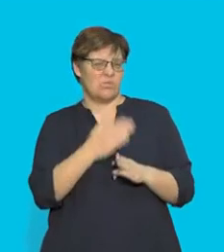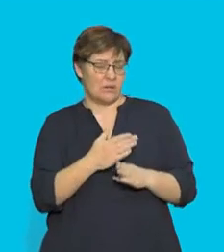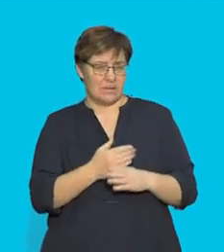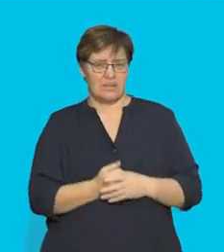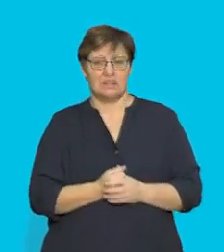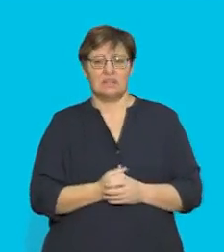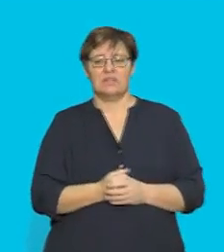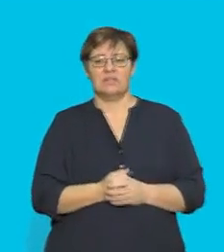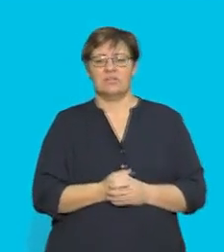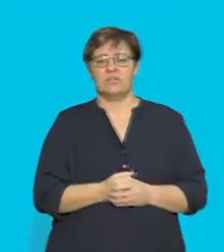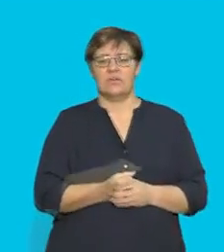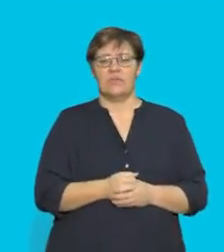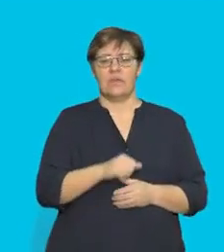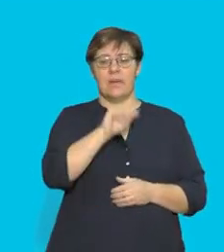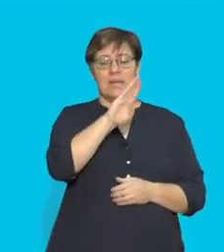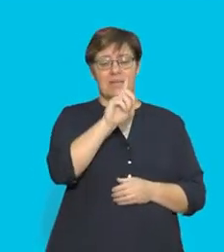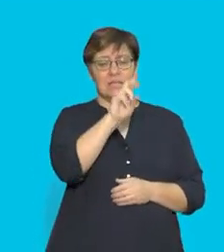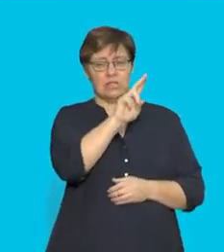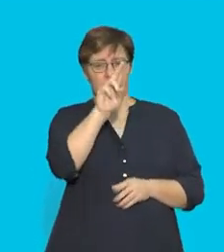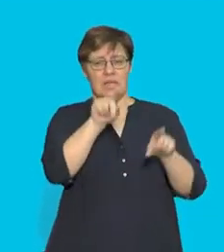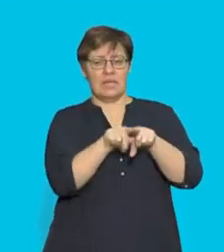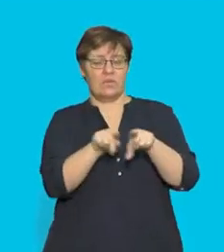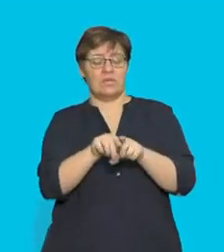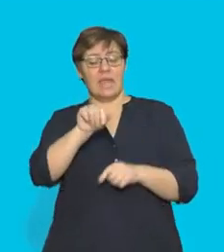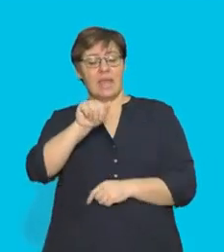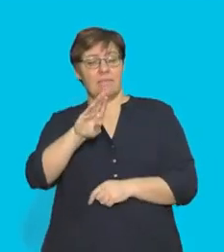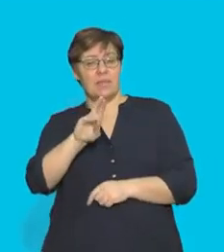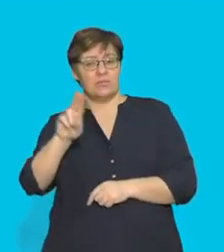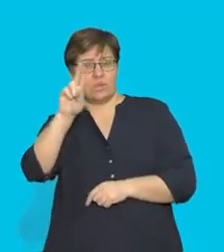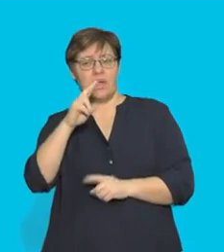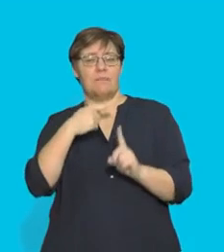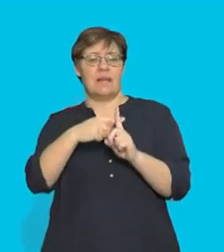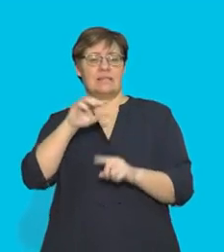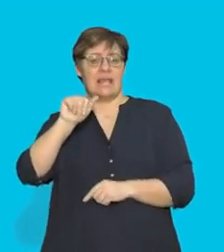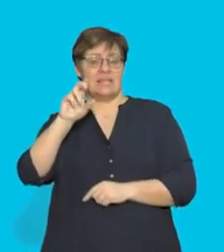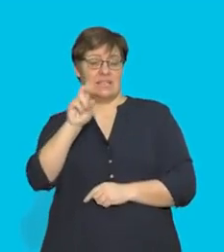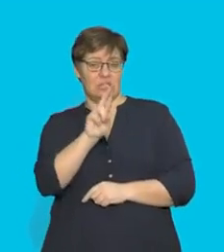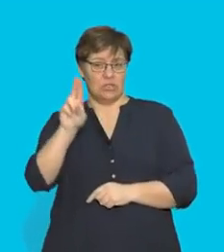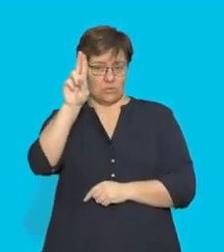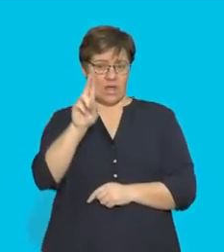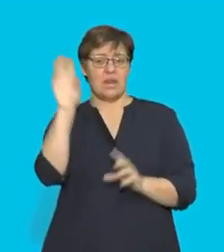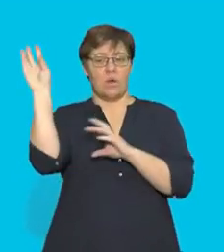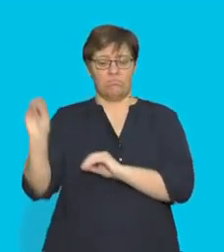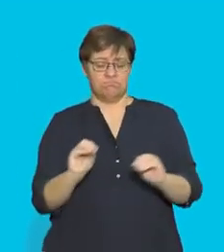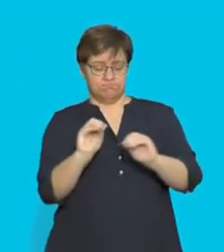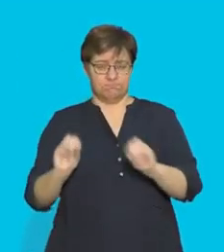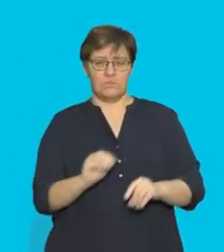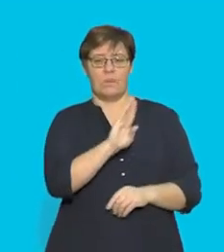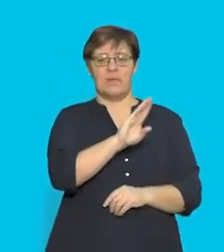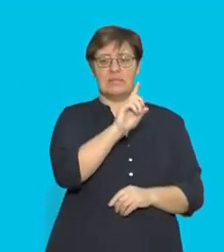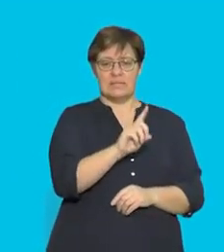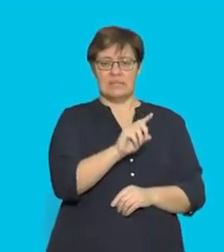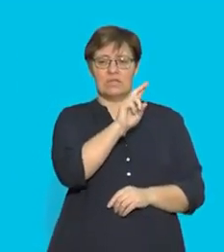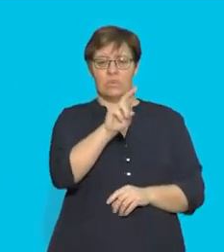say BD squared is equal to AB squared plus AD squared, and that's going to equal to 4